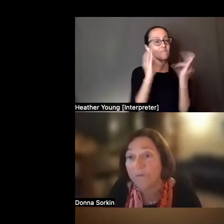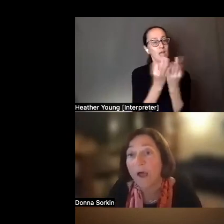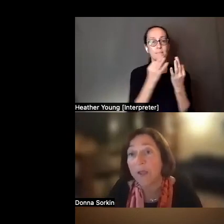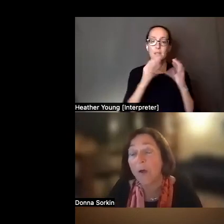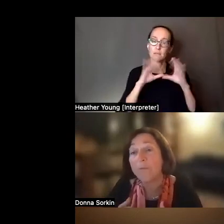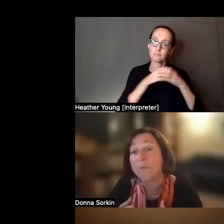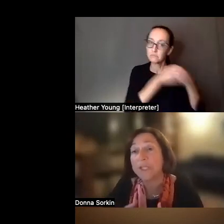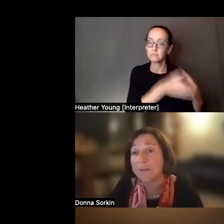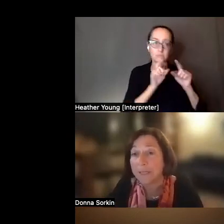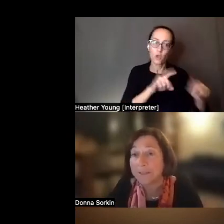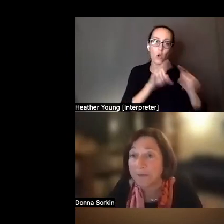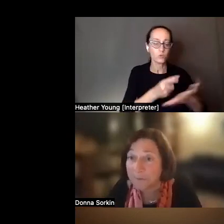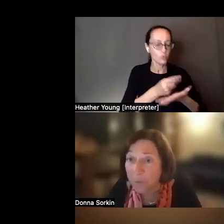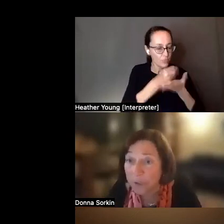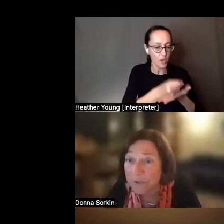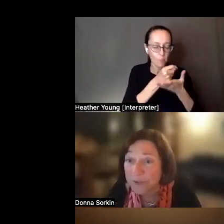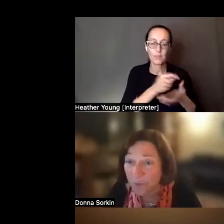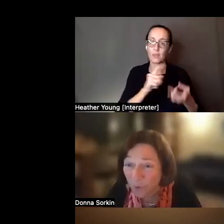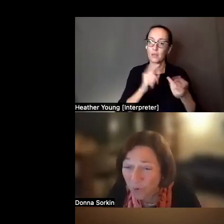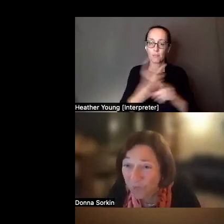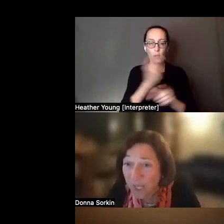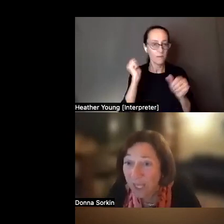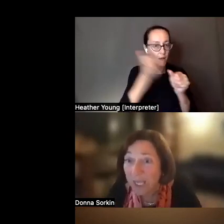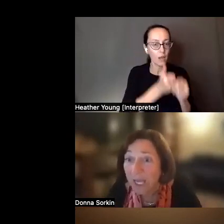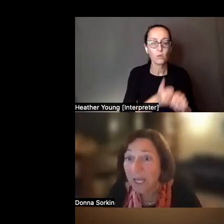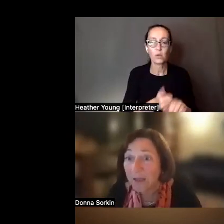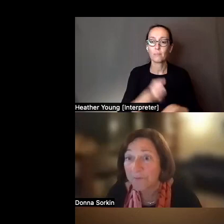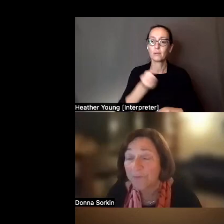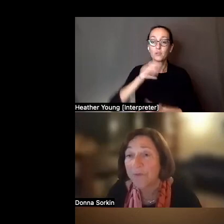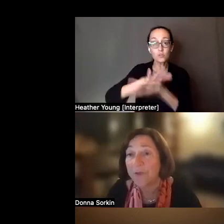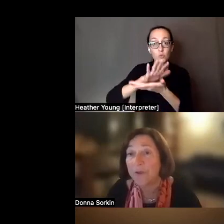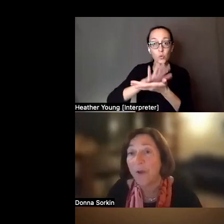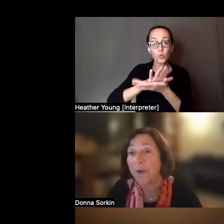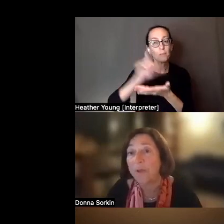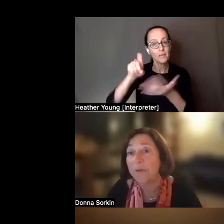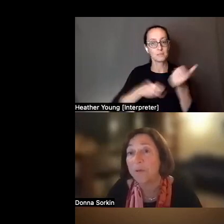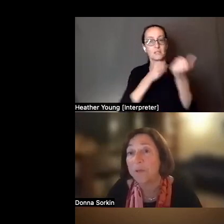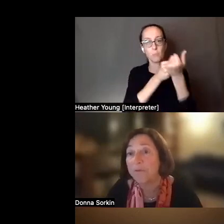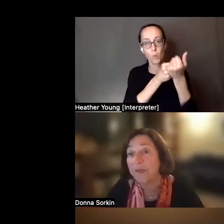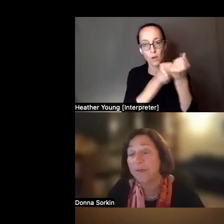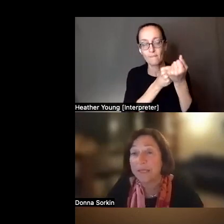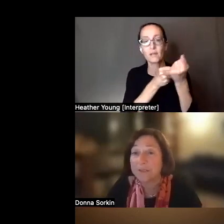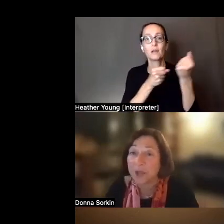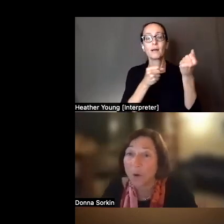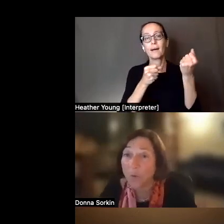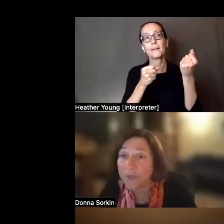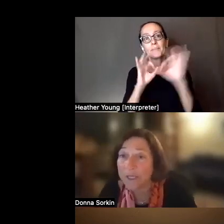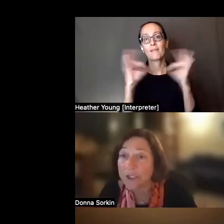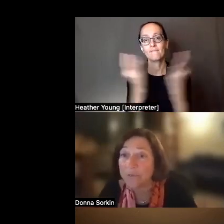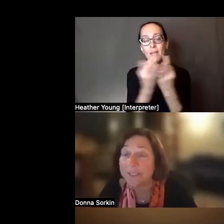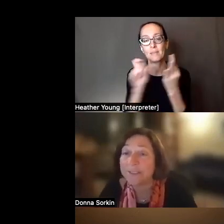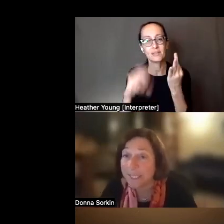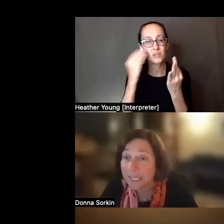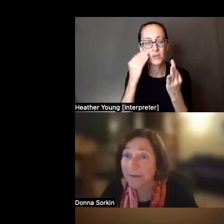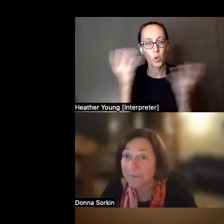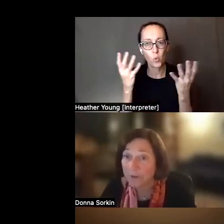appropriate follow-up. The child has to have support at school. You know, and the family has to know what they should